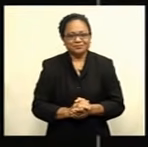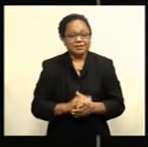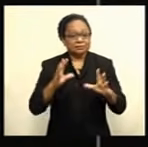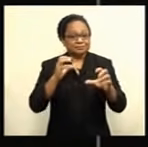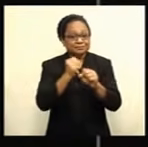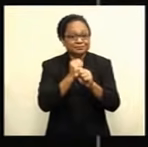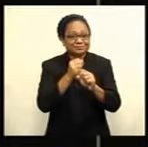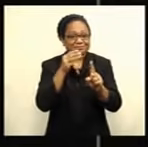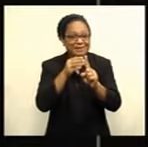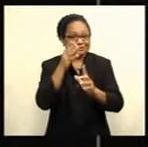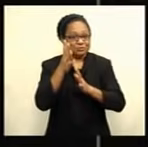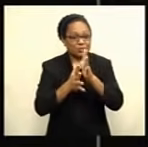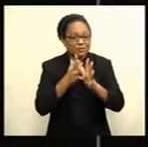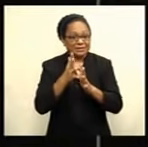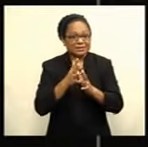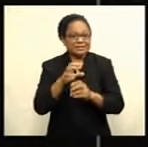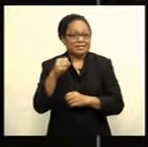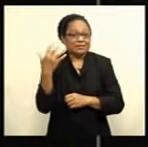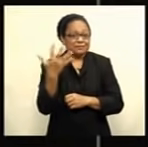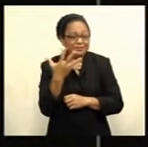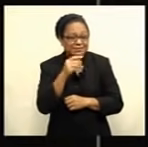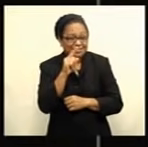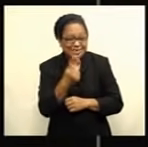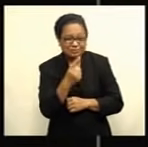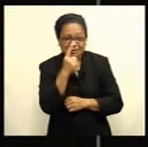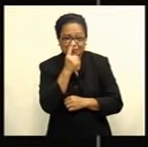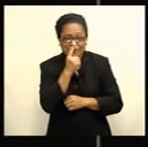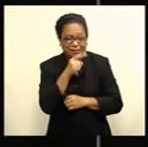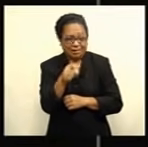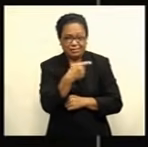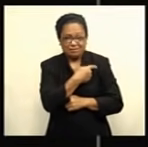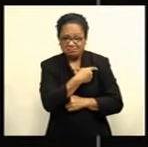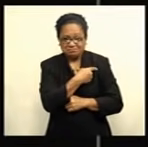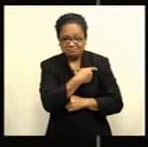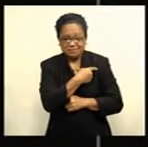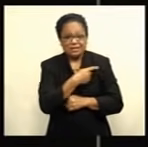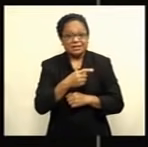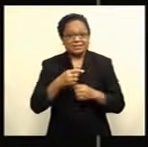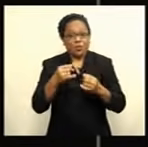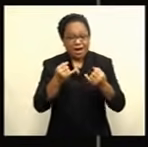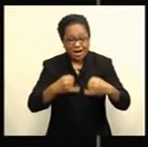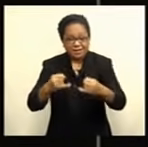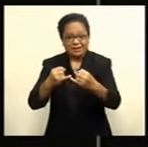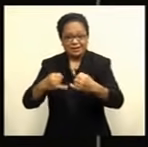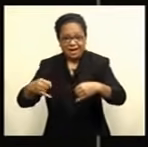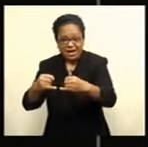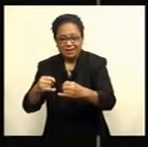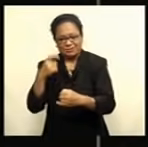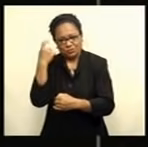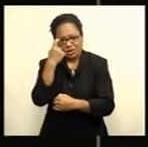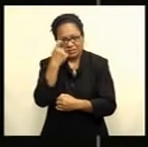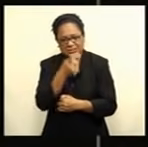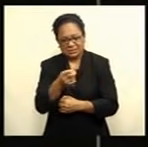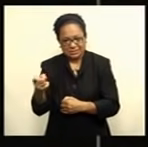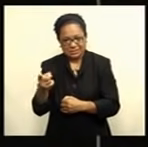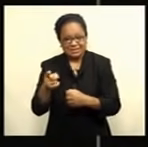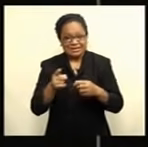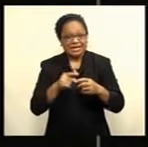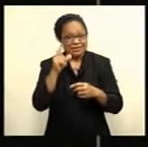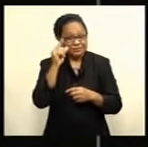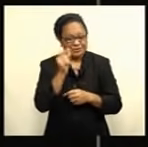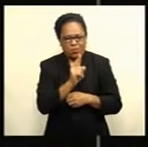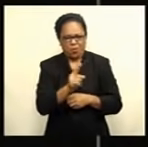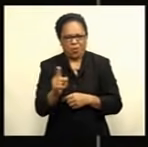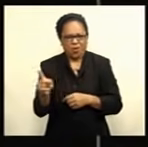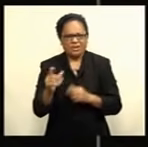Recapping our main stories, 15,000 villagers unvaccinated, maritime islands remain a concern, and Fijians warned